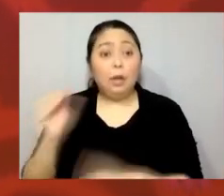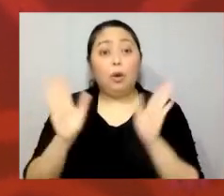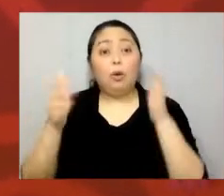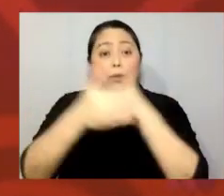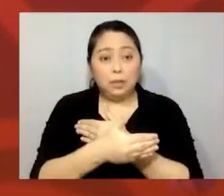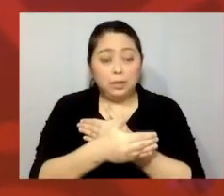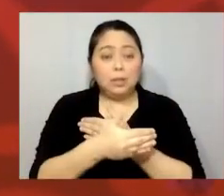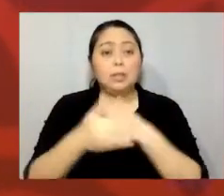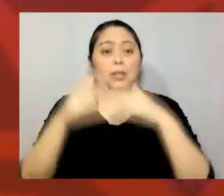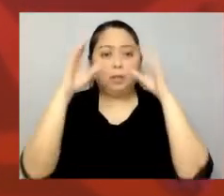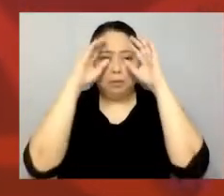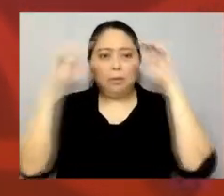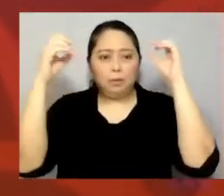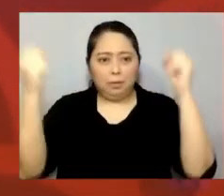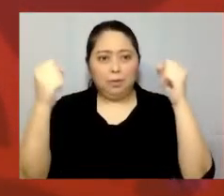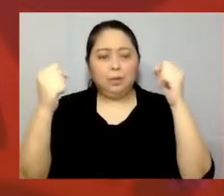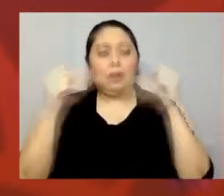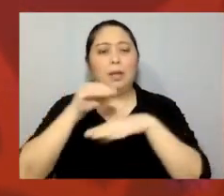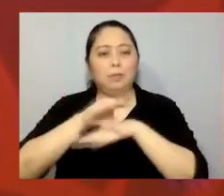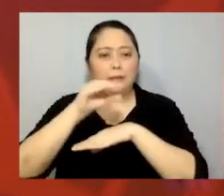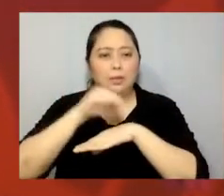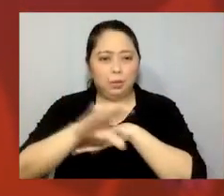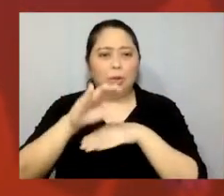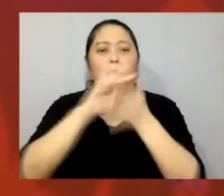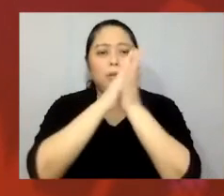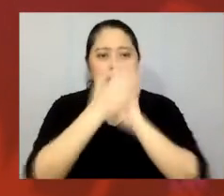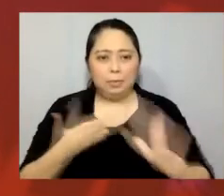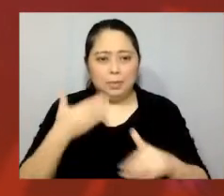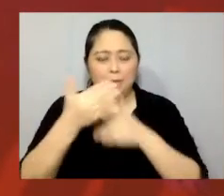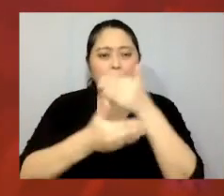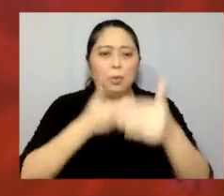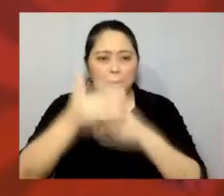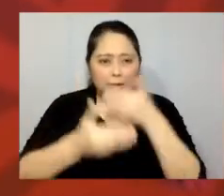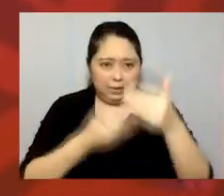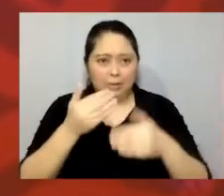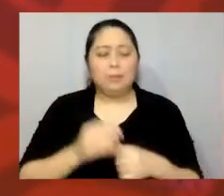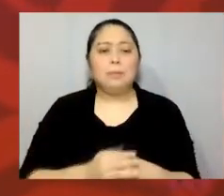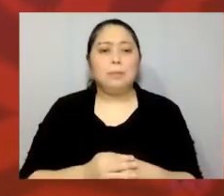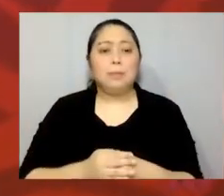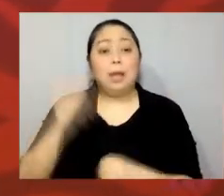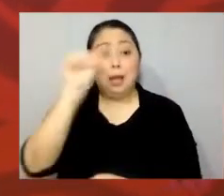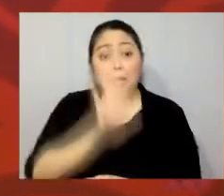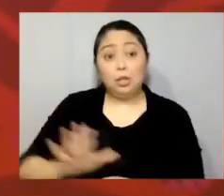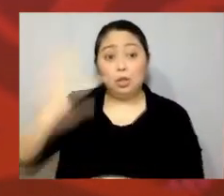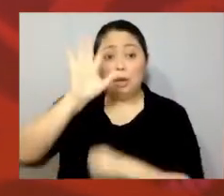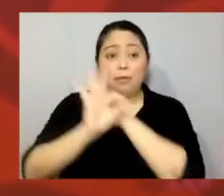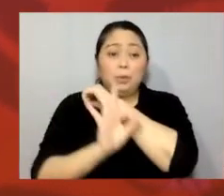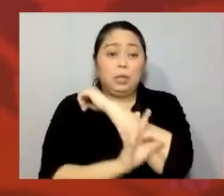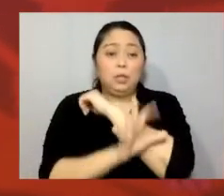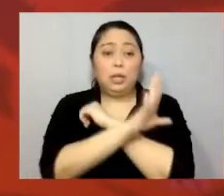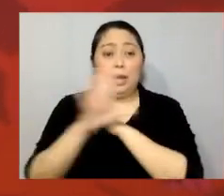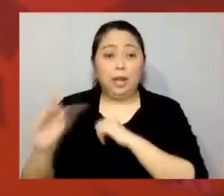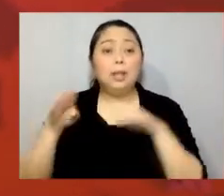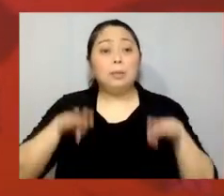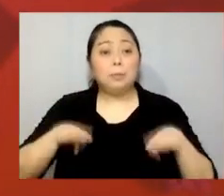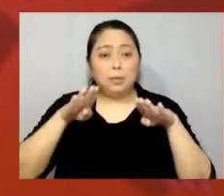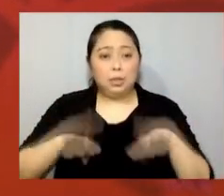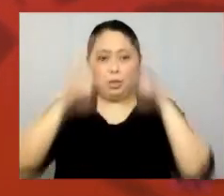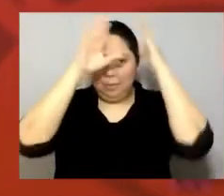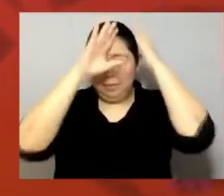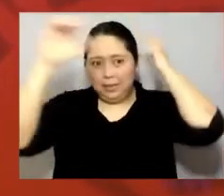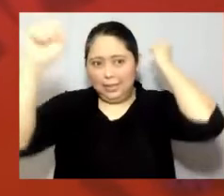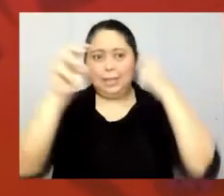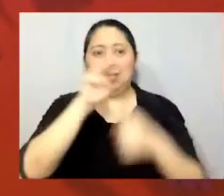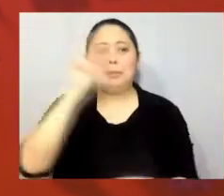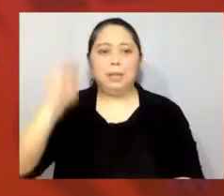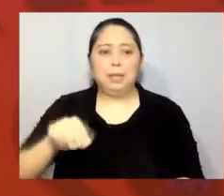Muslim Mindanao, OPAP, the Office of the Presidential Advisor on the Peace Process, the Asia Foundation, and the